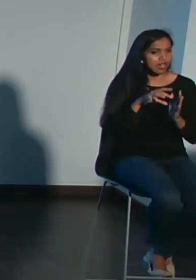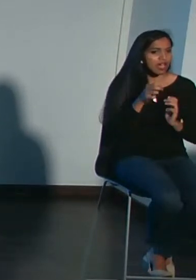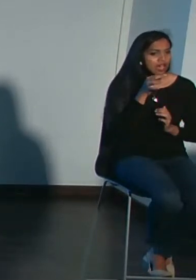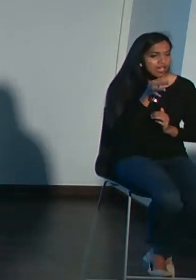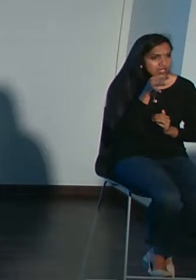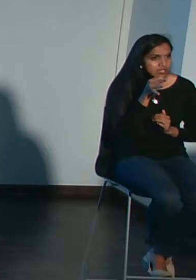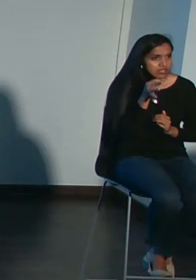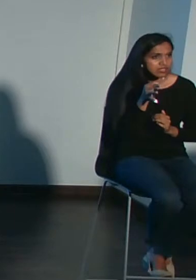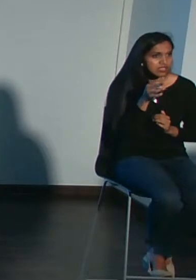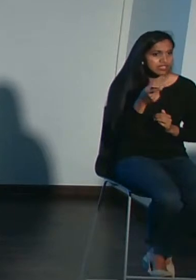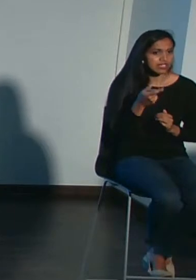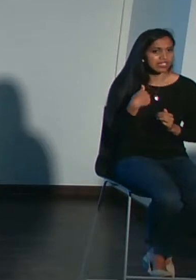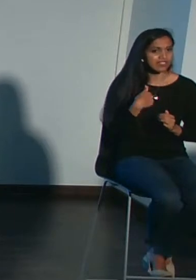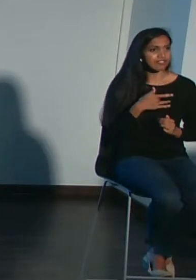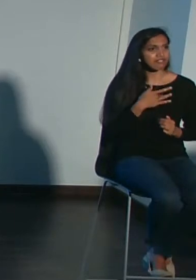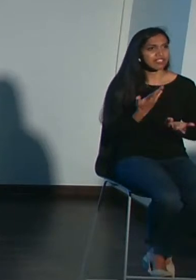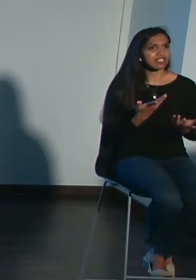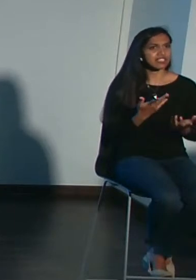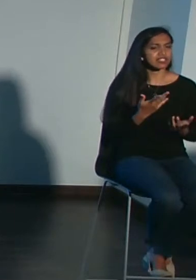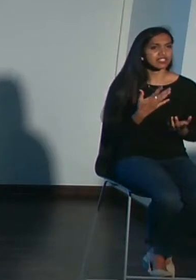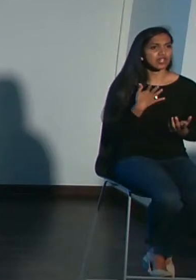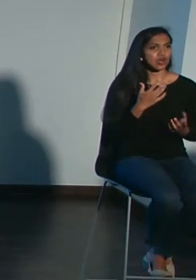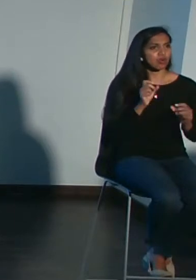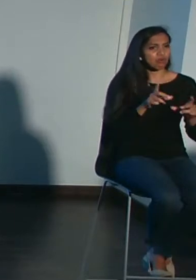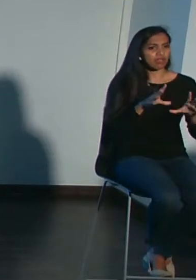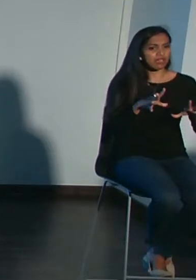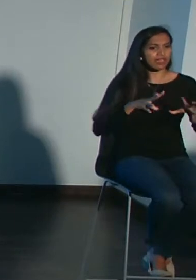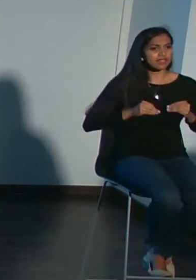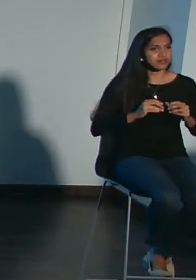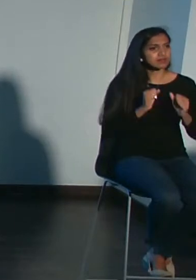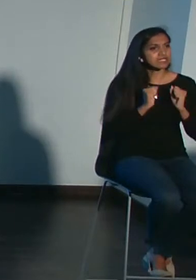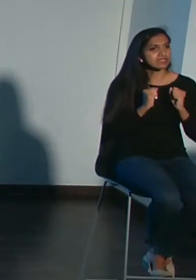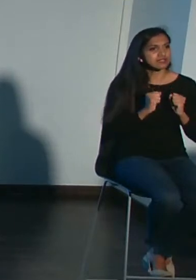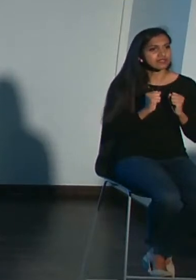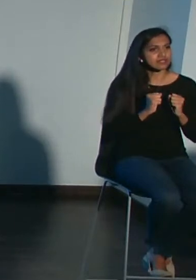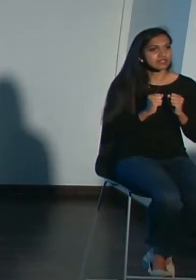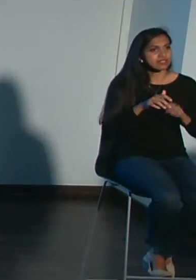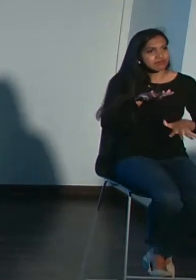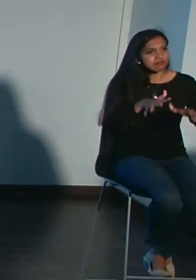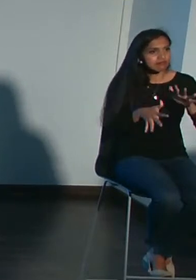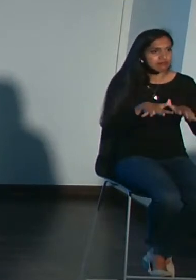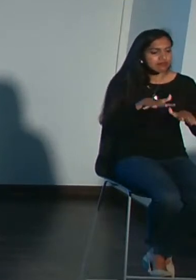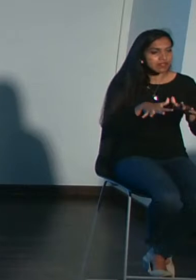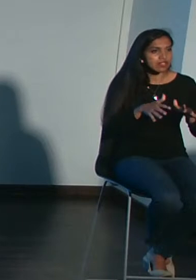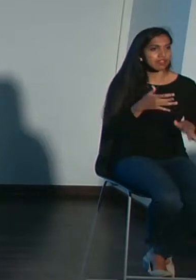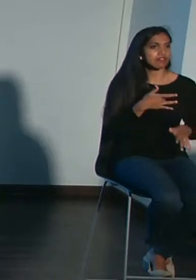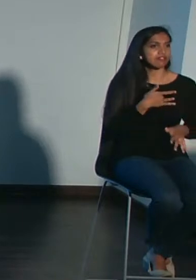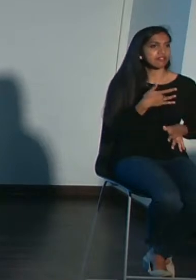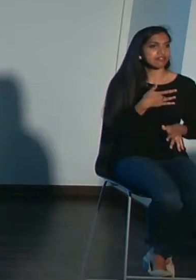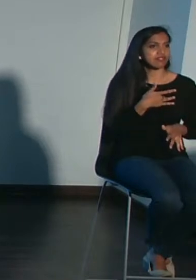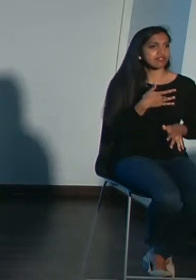or it's not settling on something, or it's not presenting something in a kind of, what do you say,